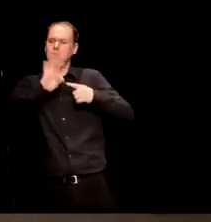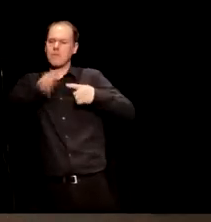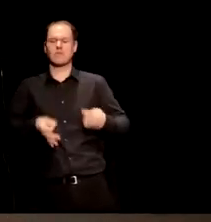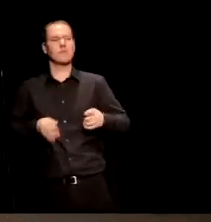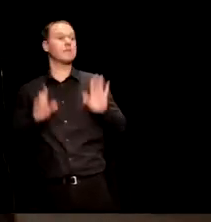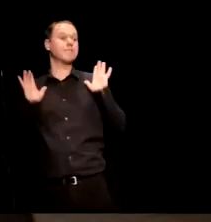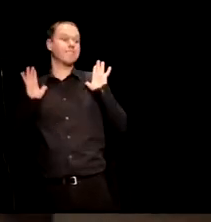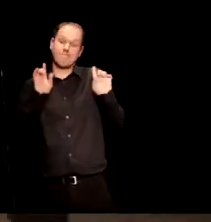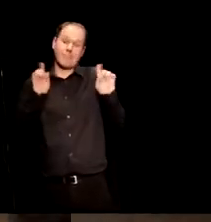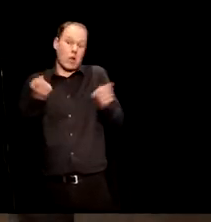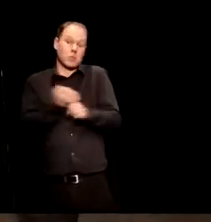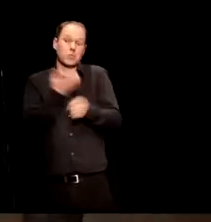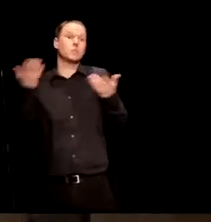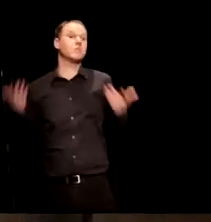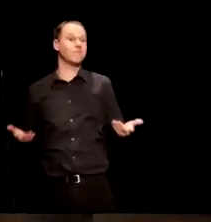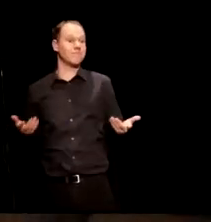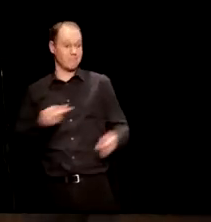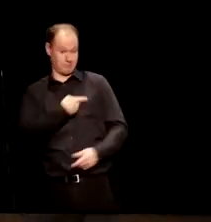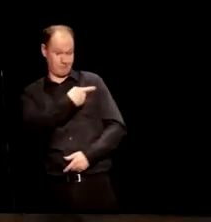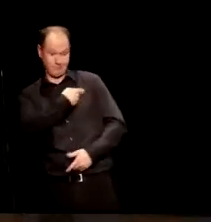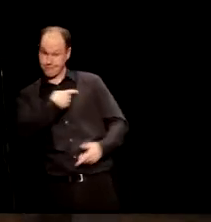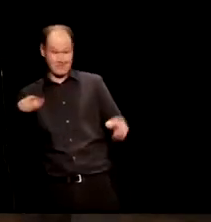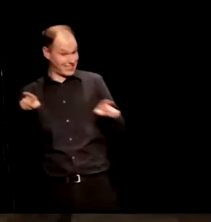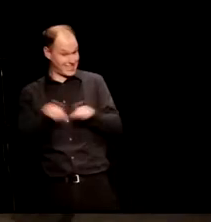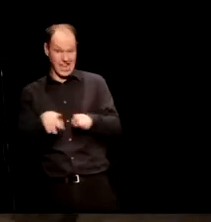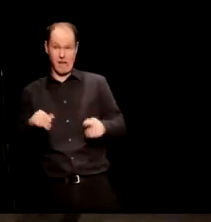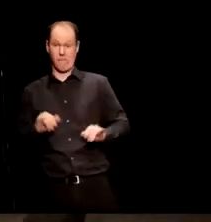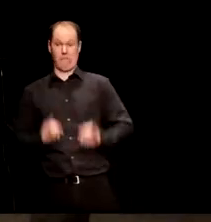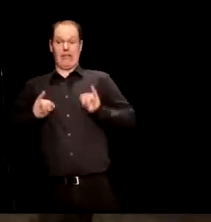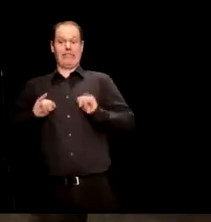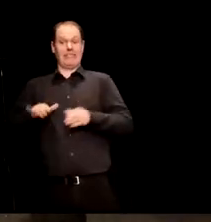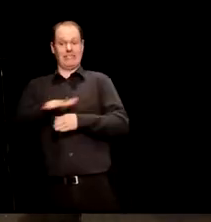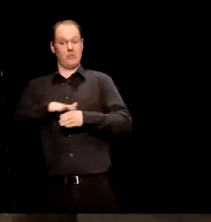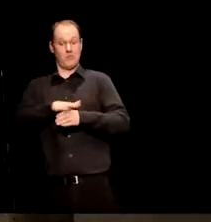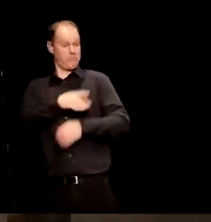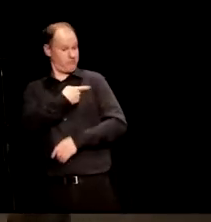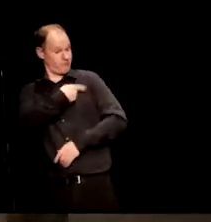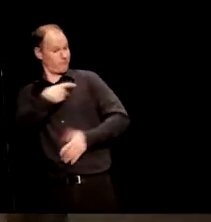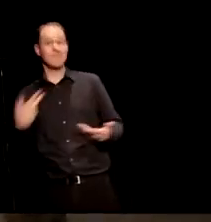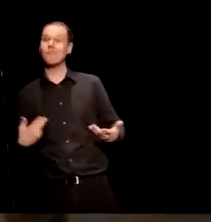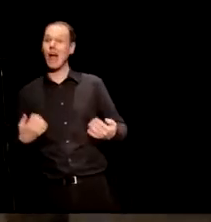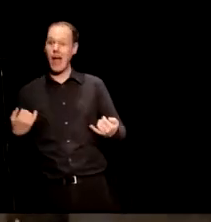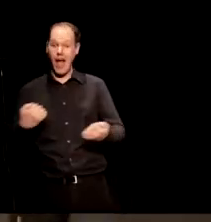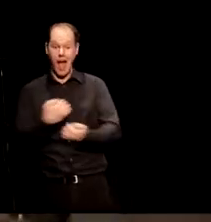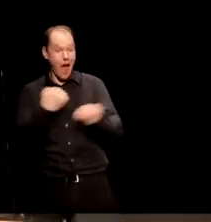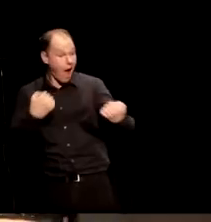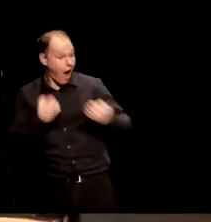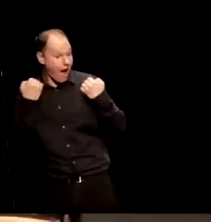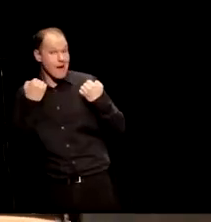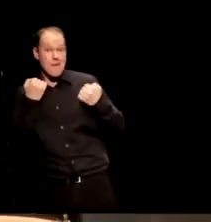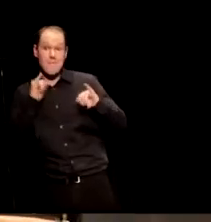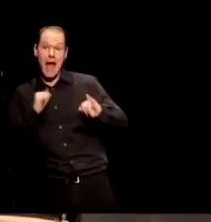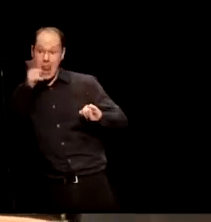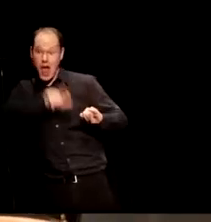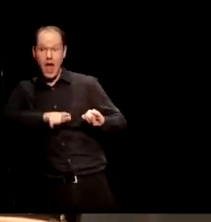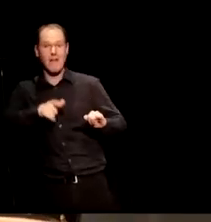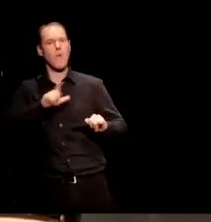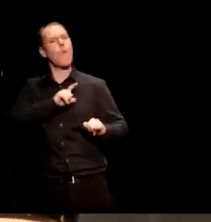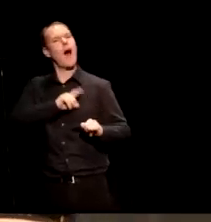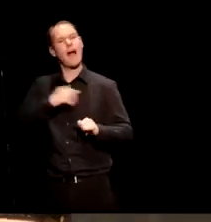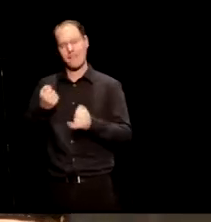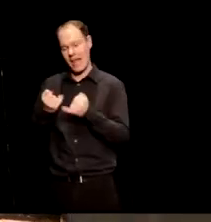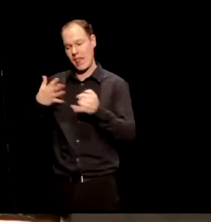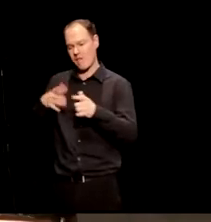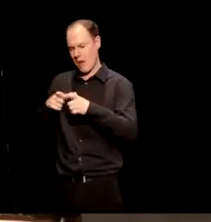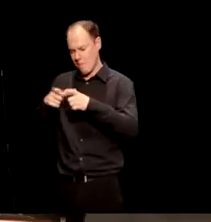can't be helped. I'm in just as bad a fix as you are. And I believe all our bad luck came through that silver box I got hauled off